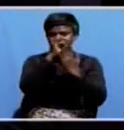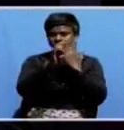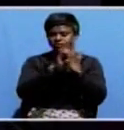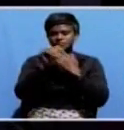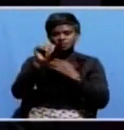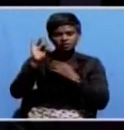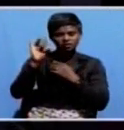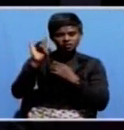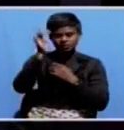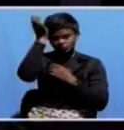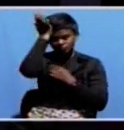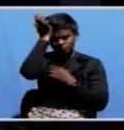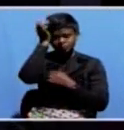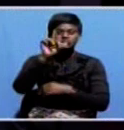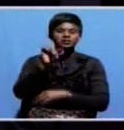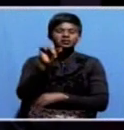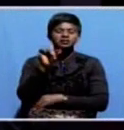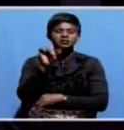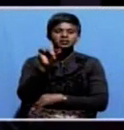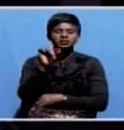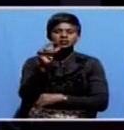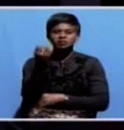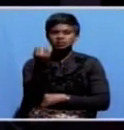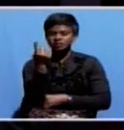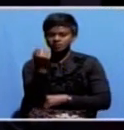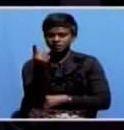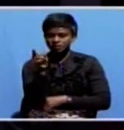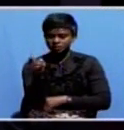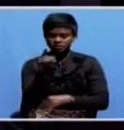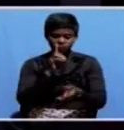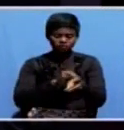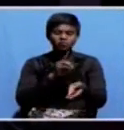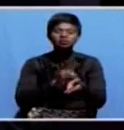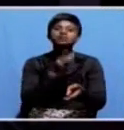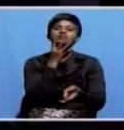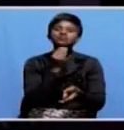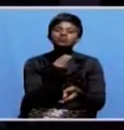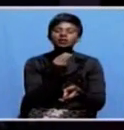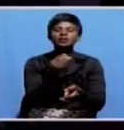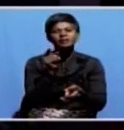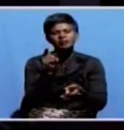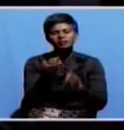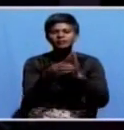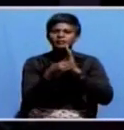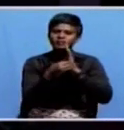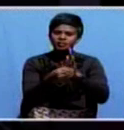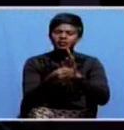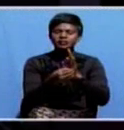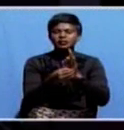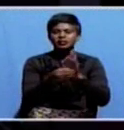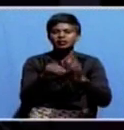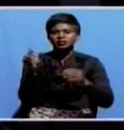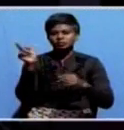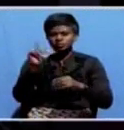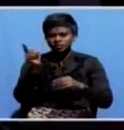18, 2011. Dr. Chiluba led the movement for multi-party democracy in a spirited struggle to end the one-party